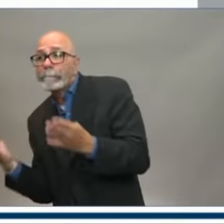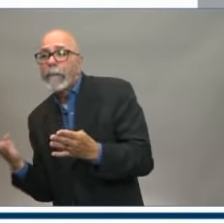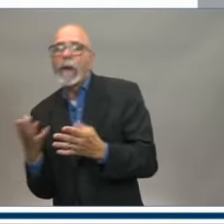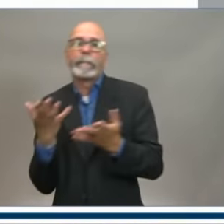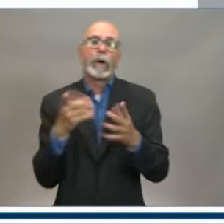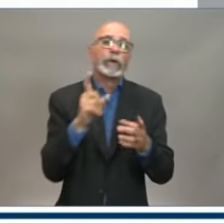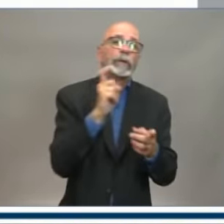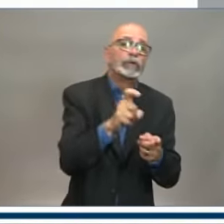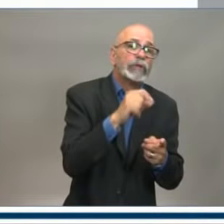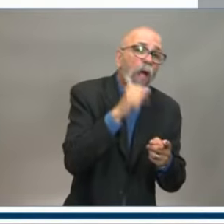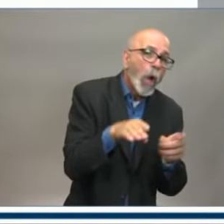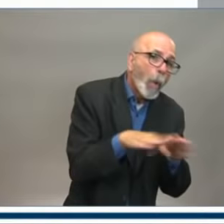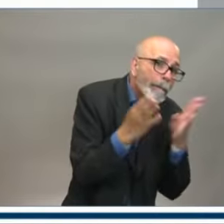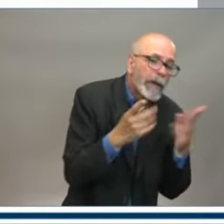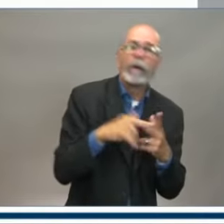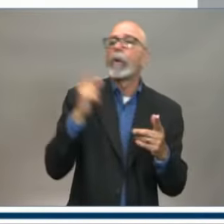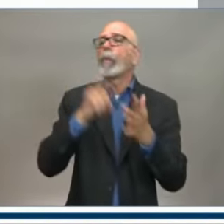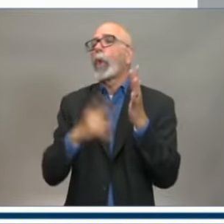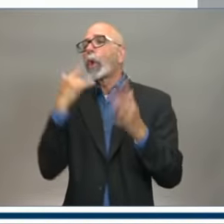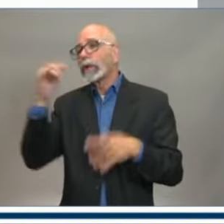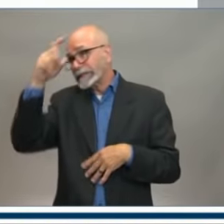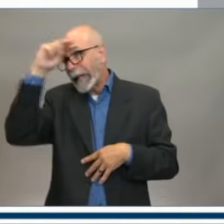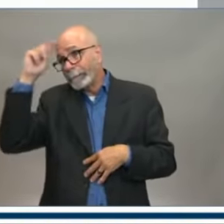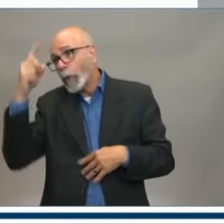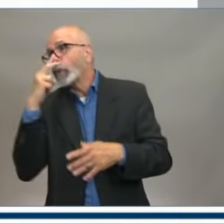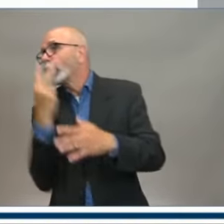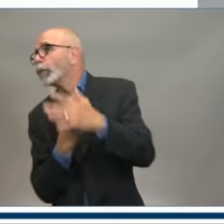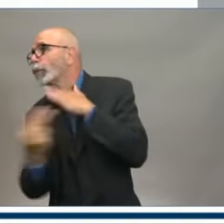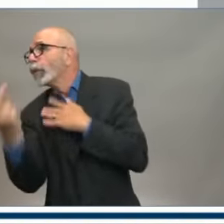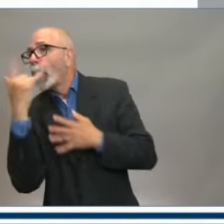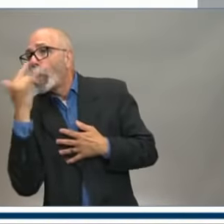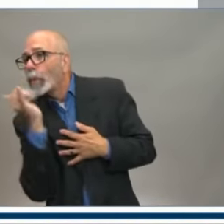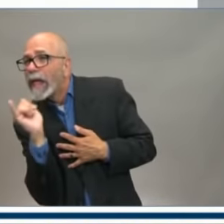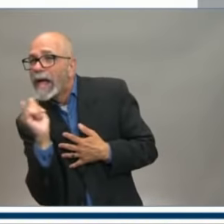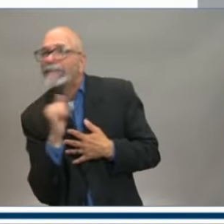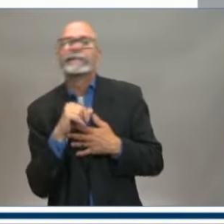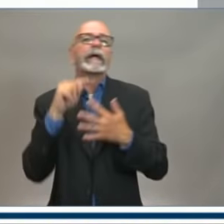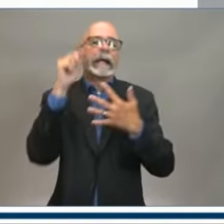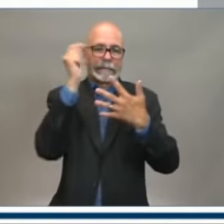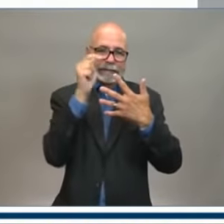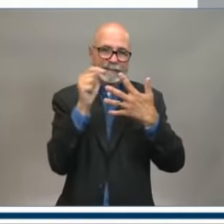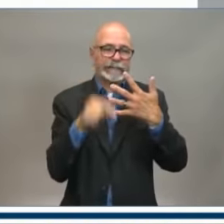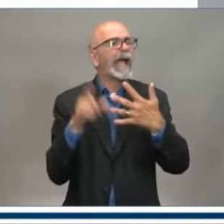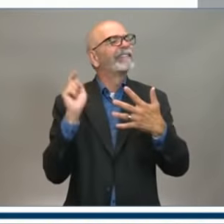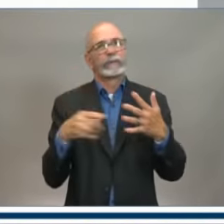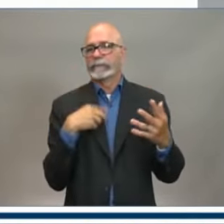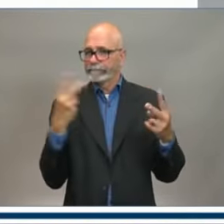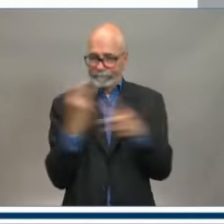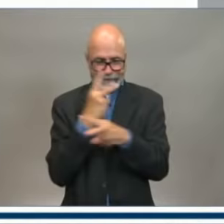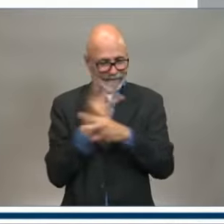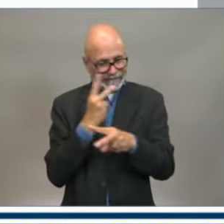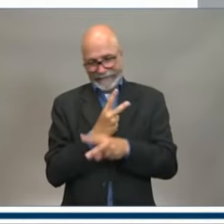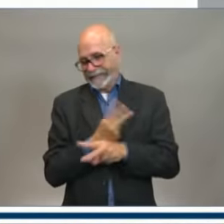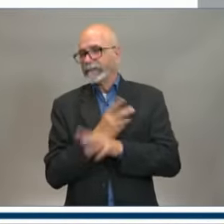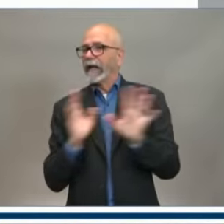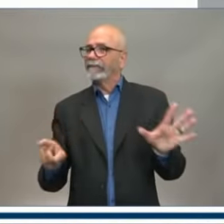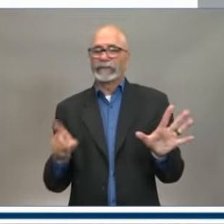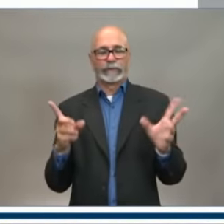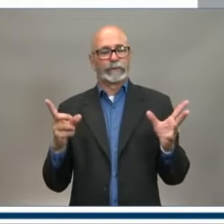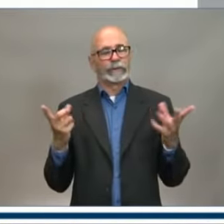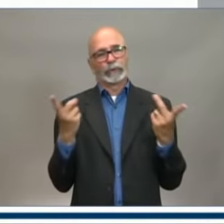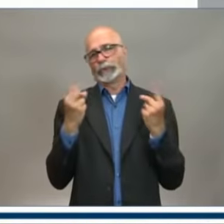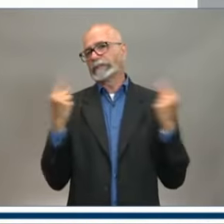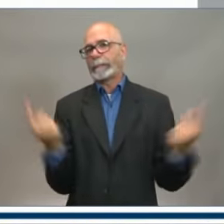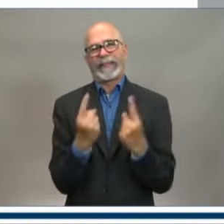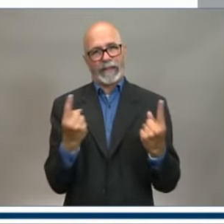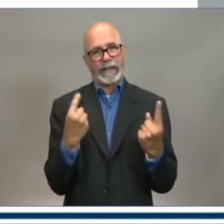the summer months? What do they actually look like? And we need to have that, where we can start to talk about some public health principles about how